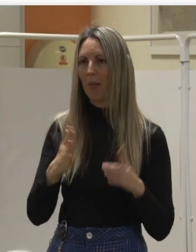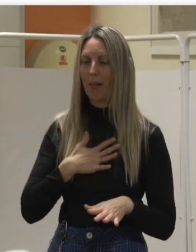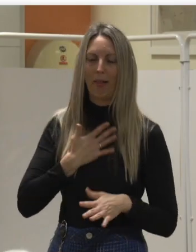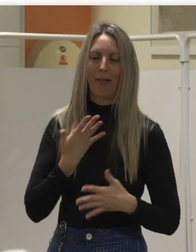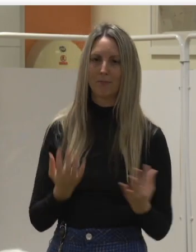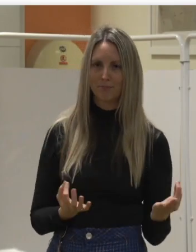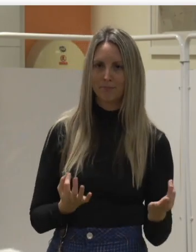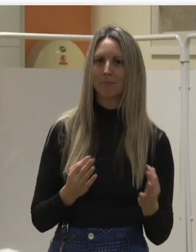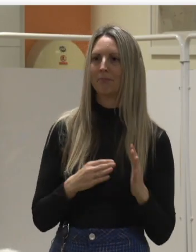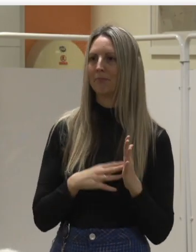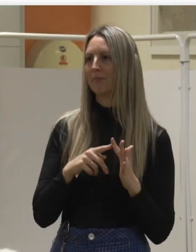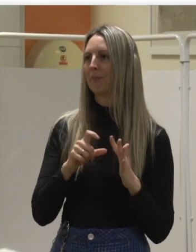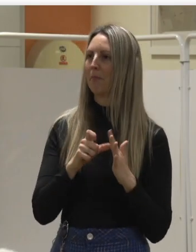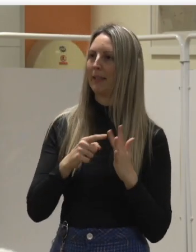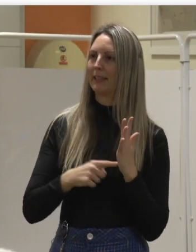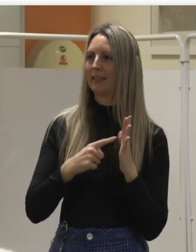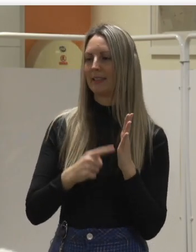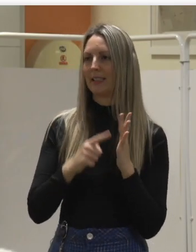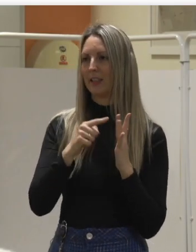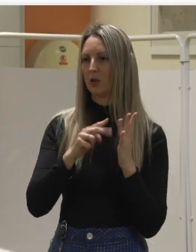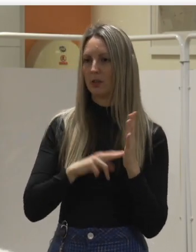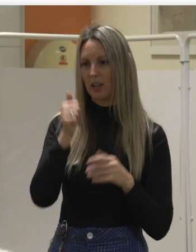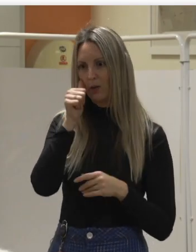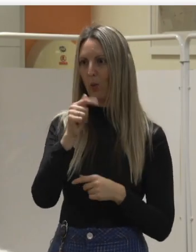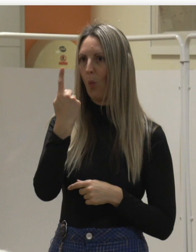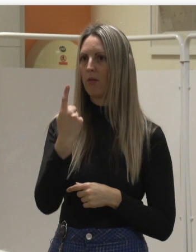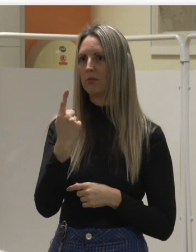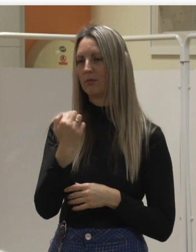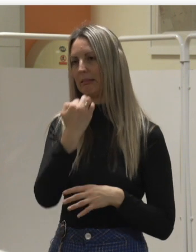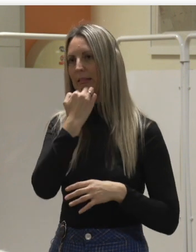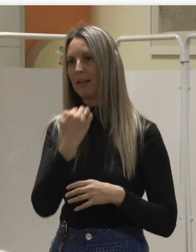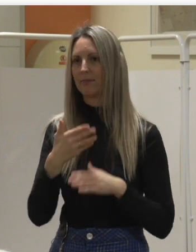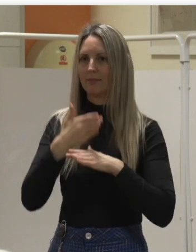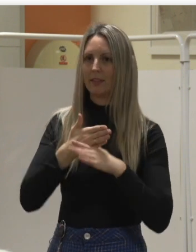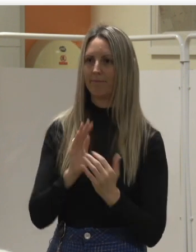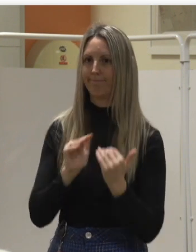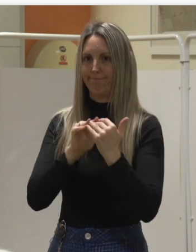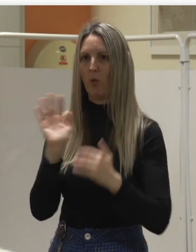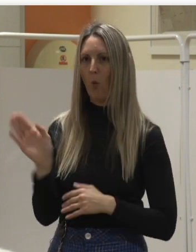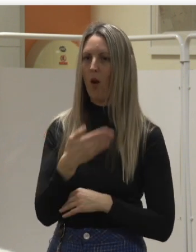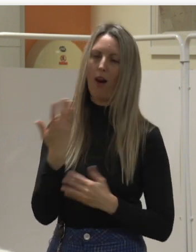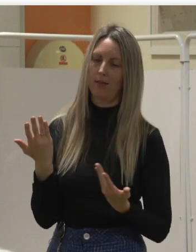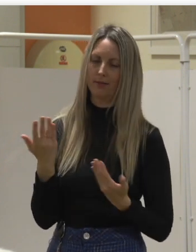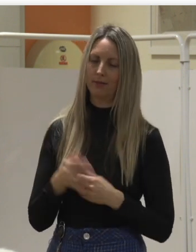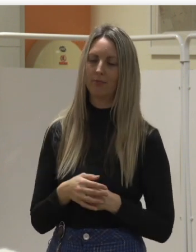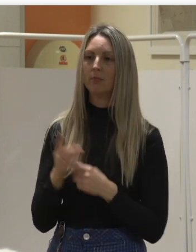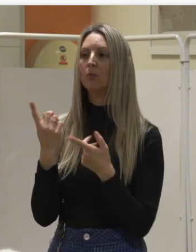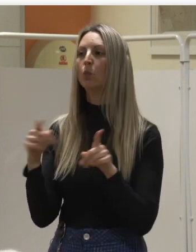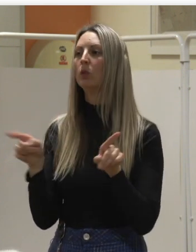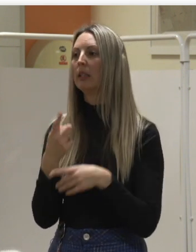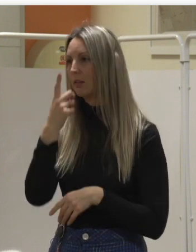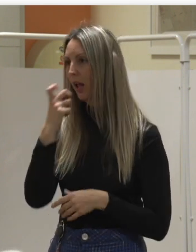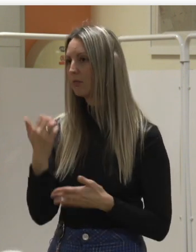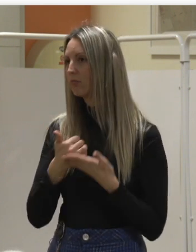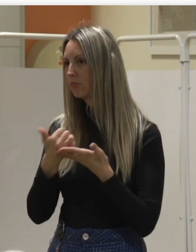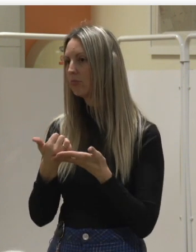not one treatment which fits all. Music is helpful because it does help to